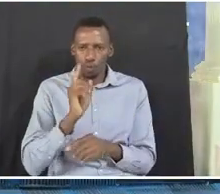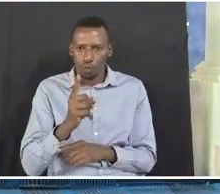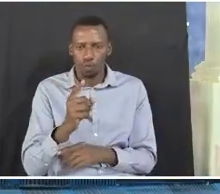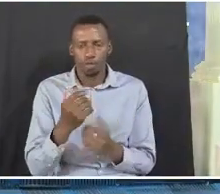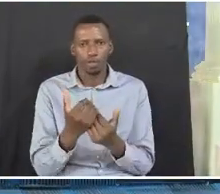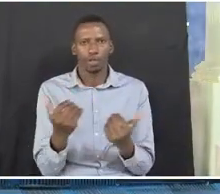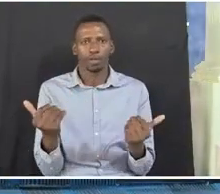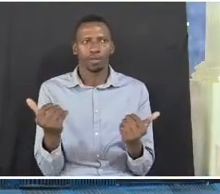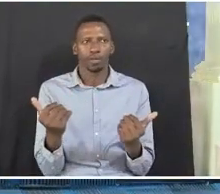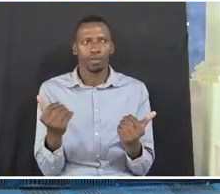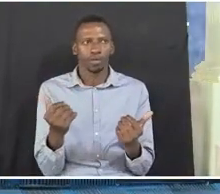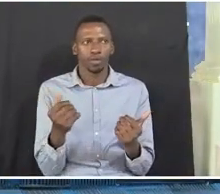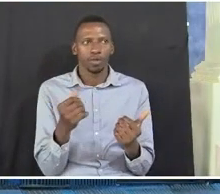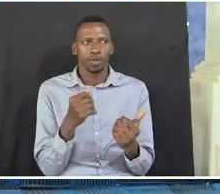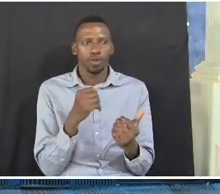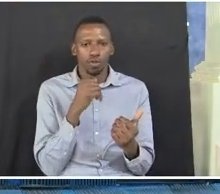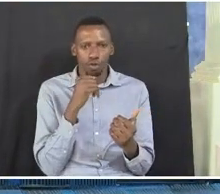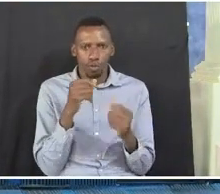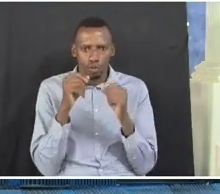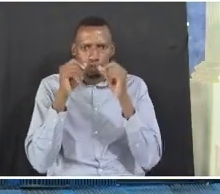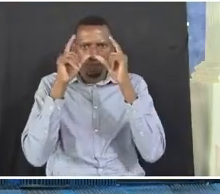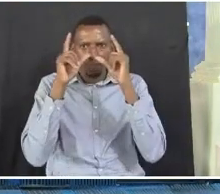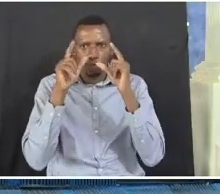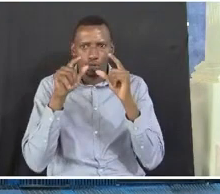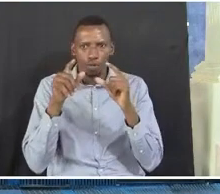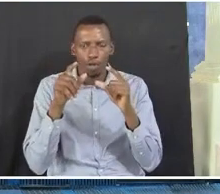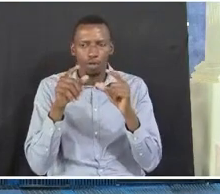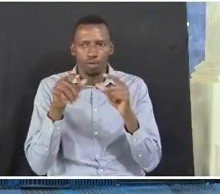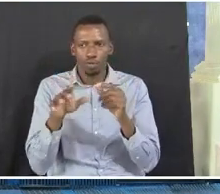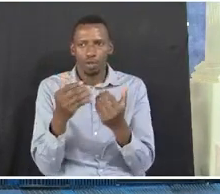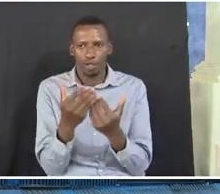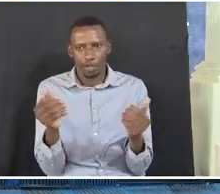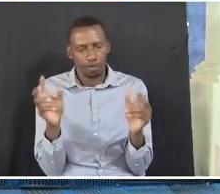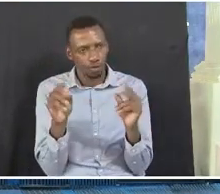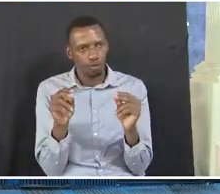child. Don't open your big eyes to a child.